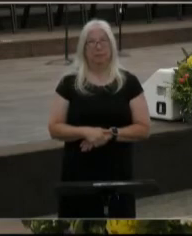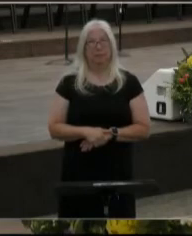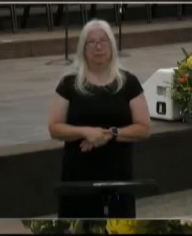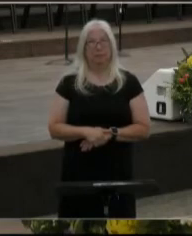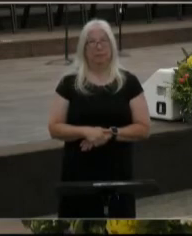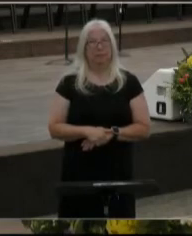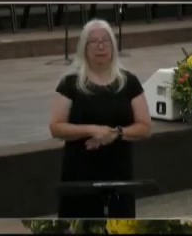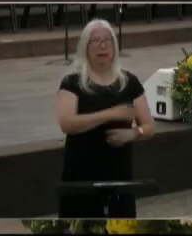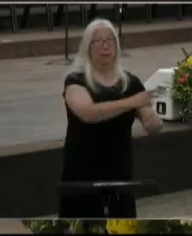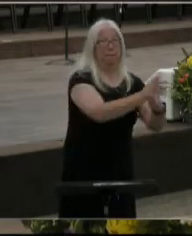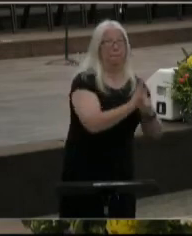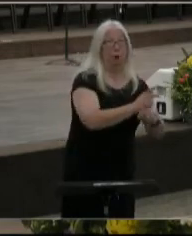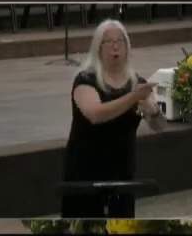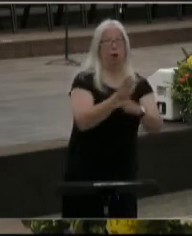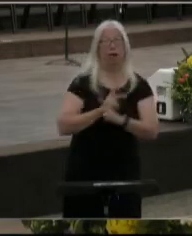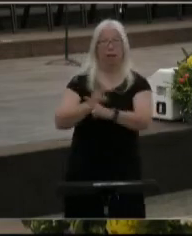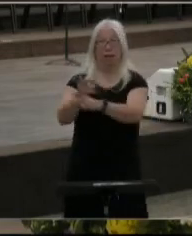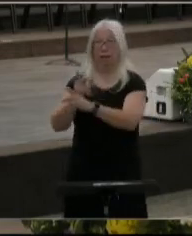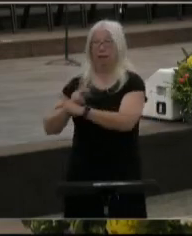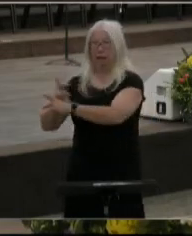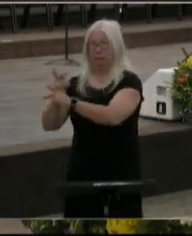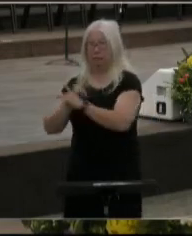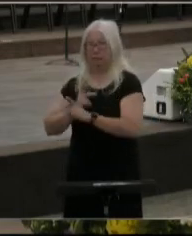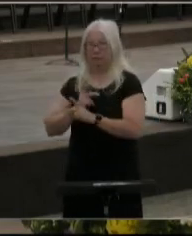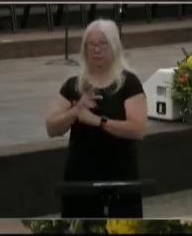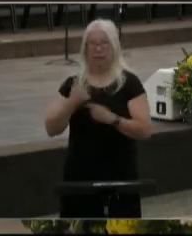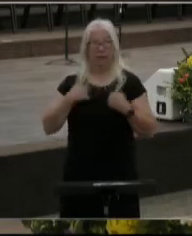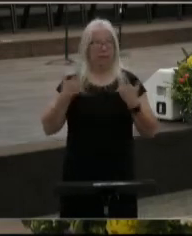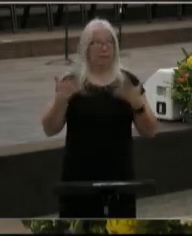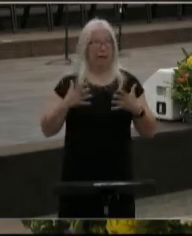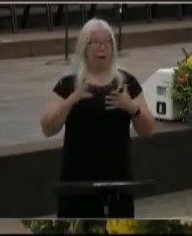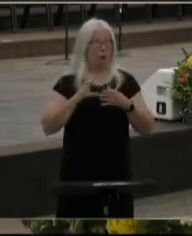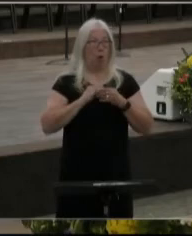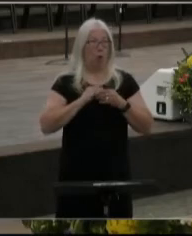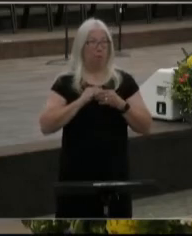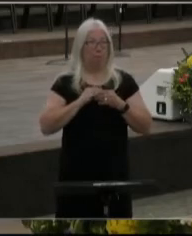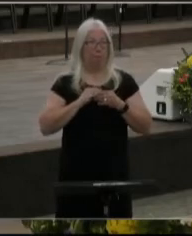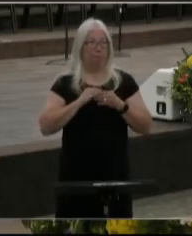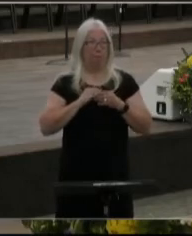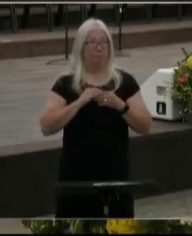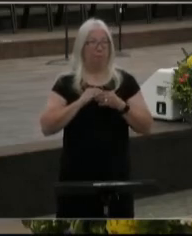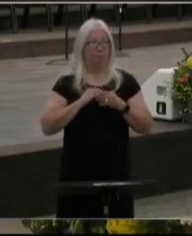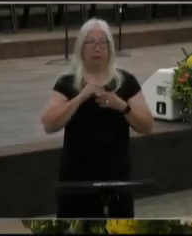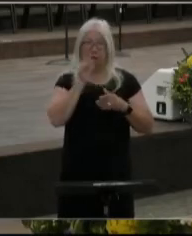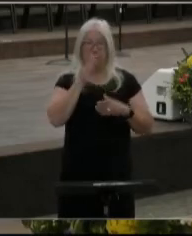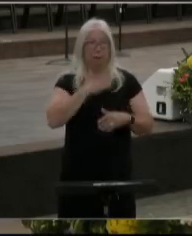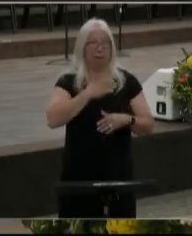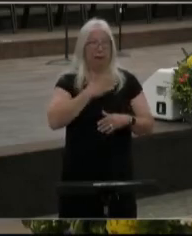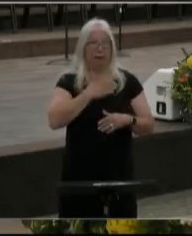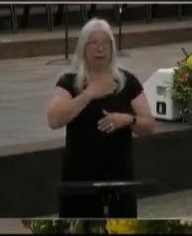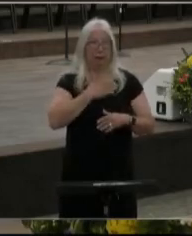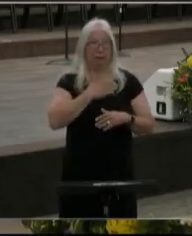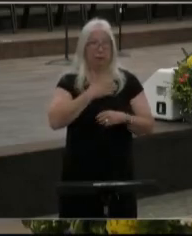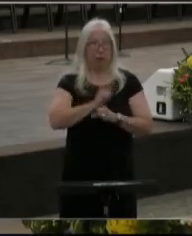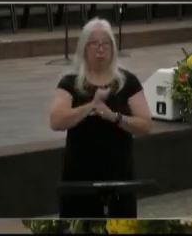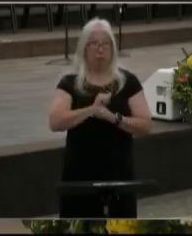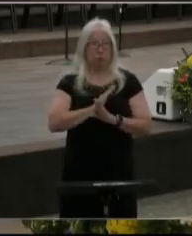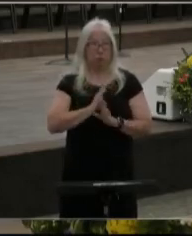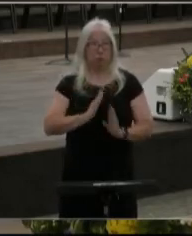I'm borrowing some things. Because see, I don't own them. They're not mine. I'm a steward.